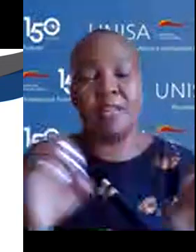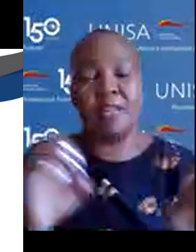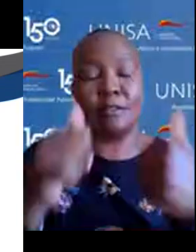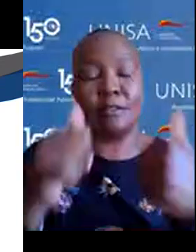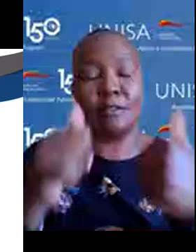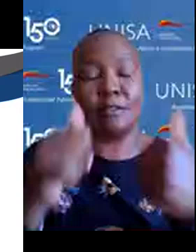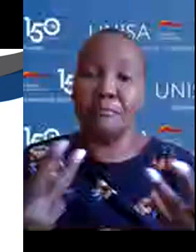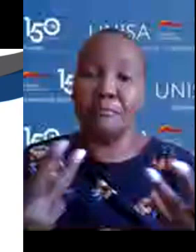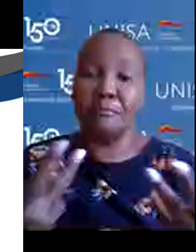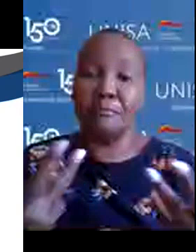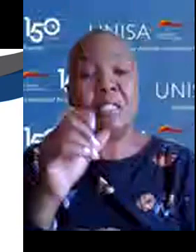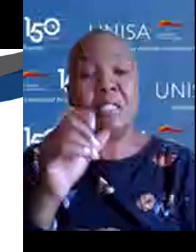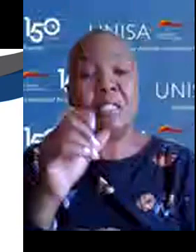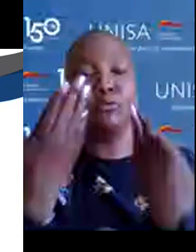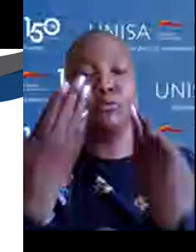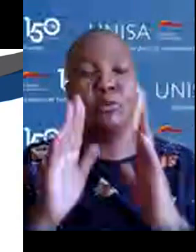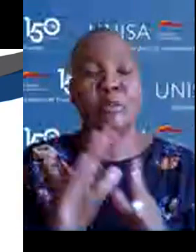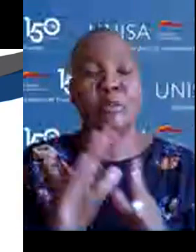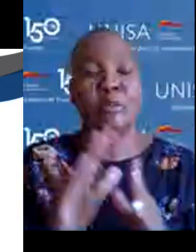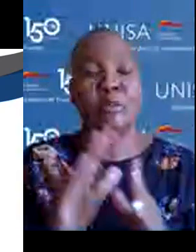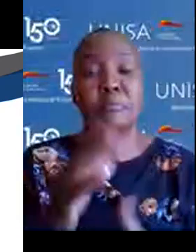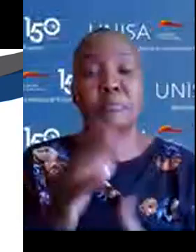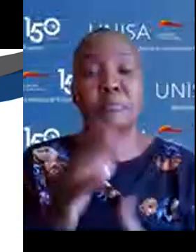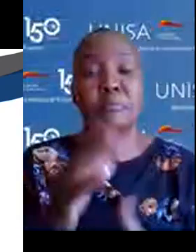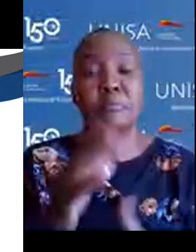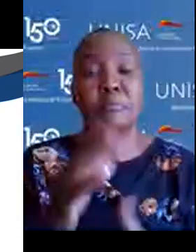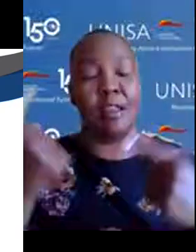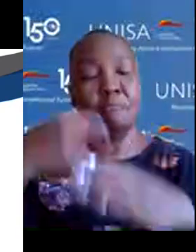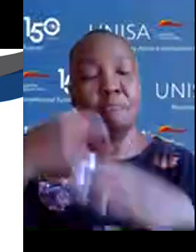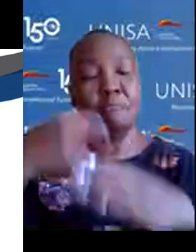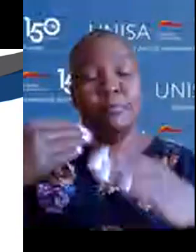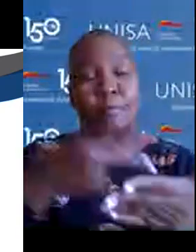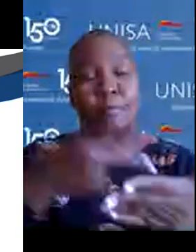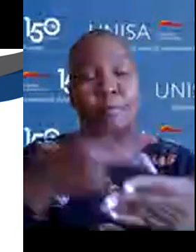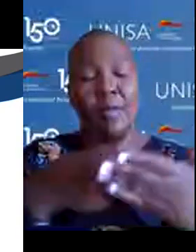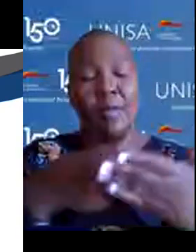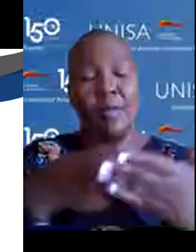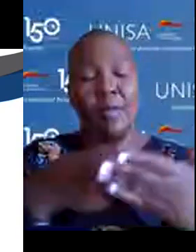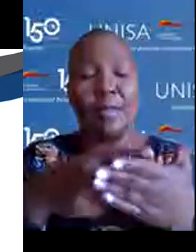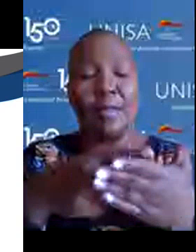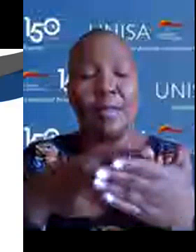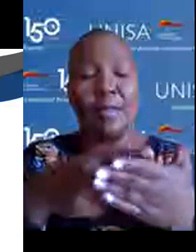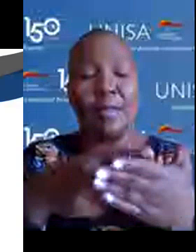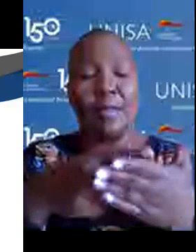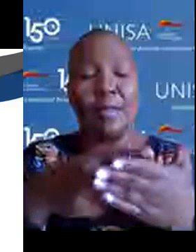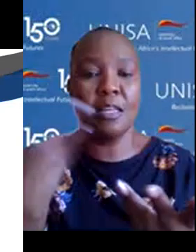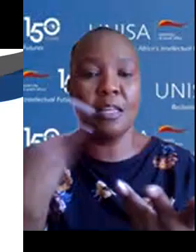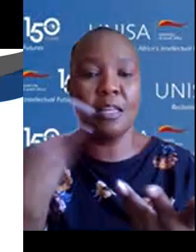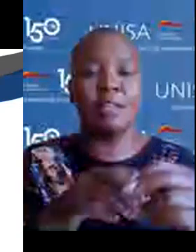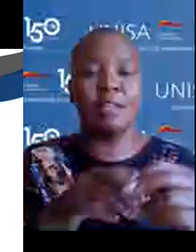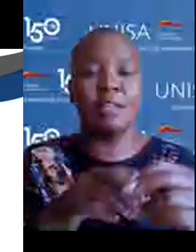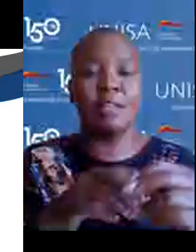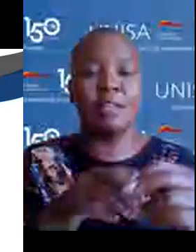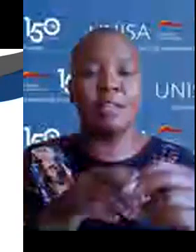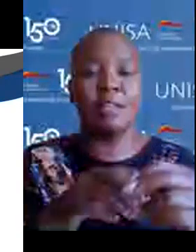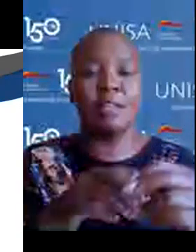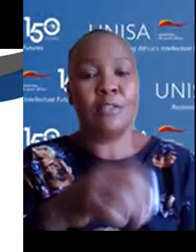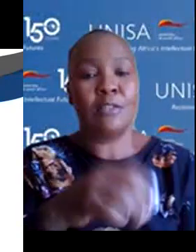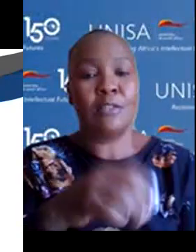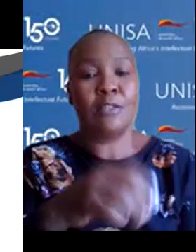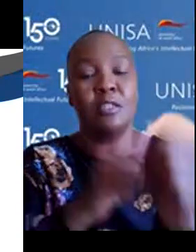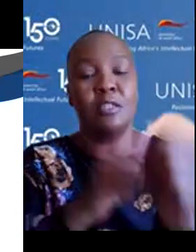UNISA student and you've got your MyLife UNISA account, you can simply visit office.com, click on sign in, and then